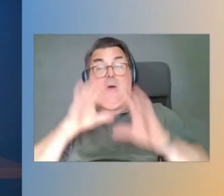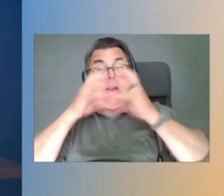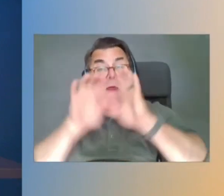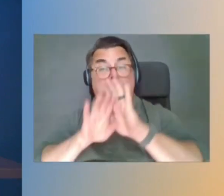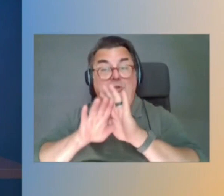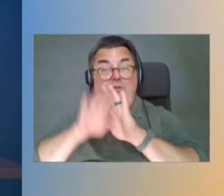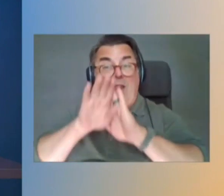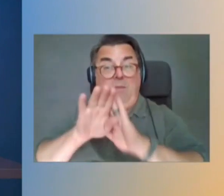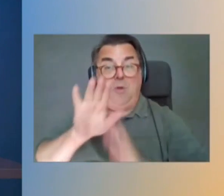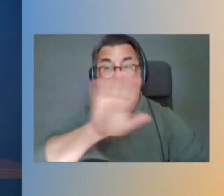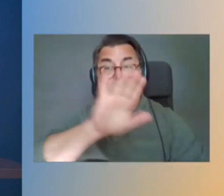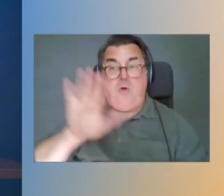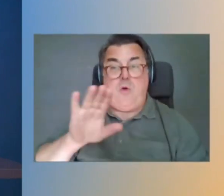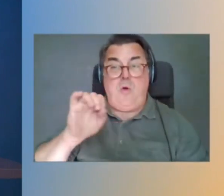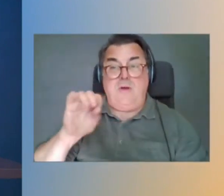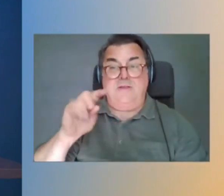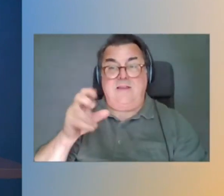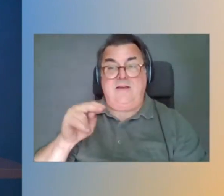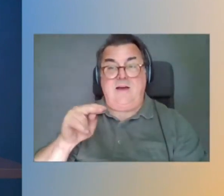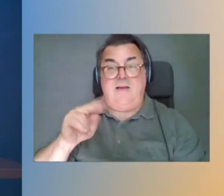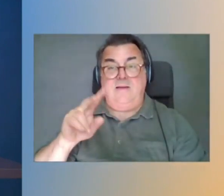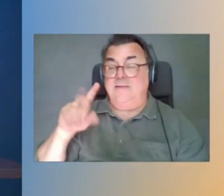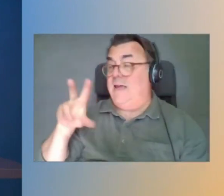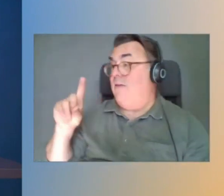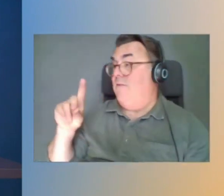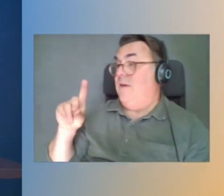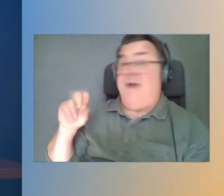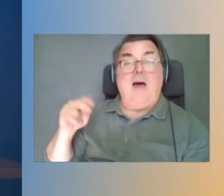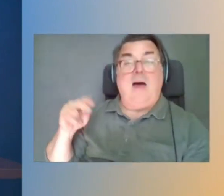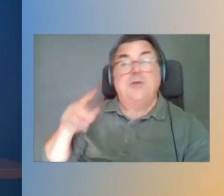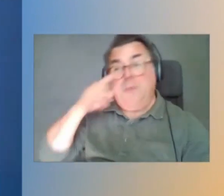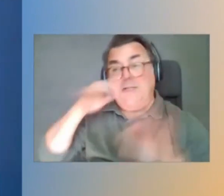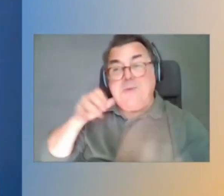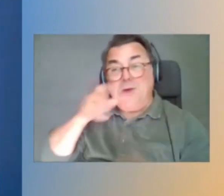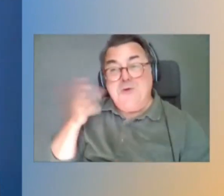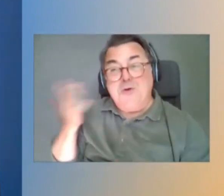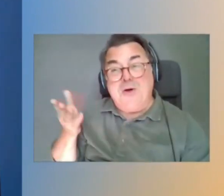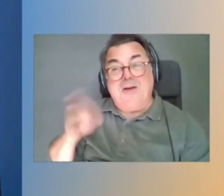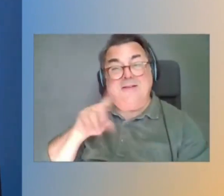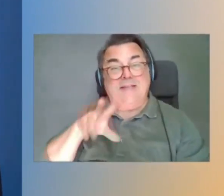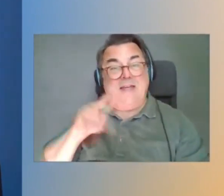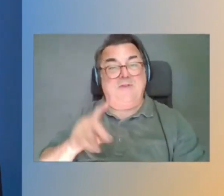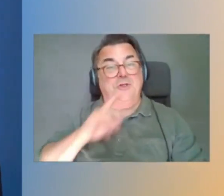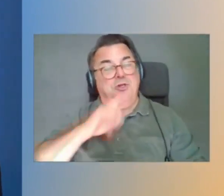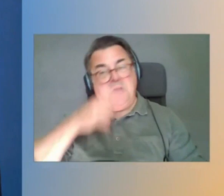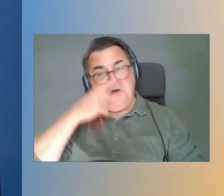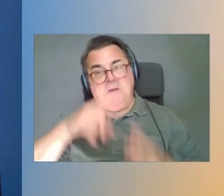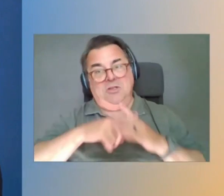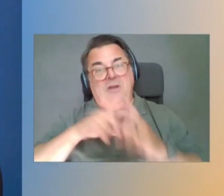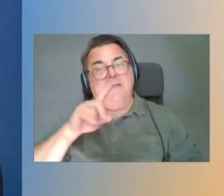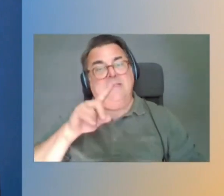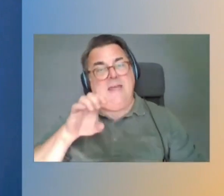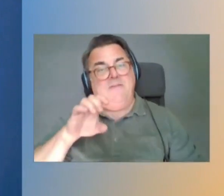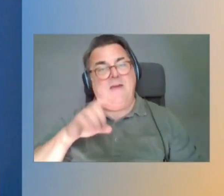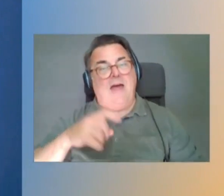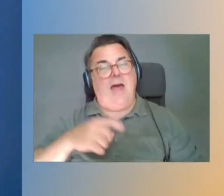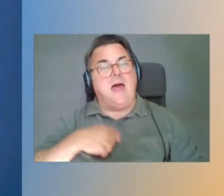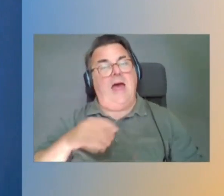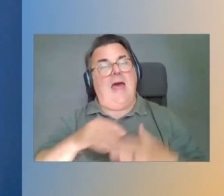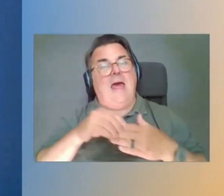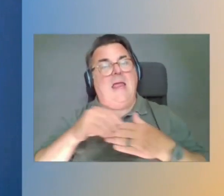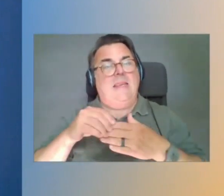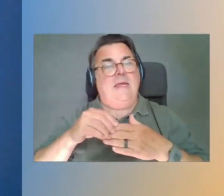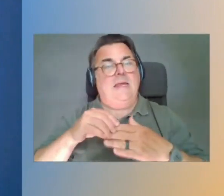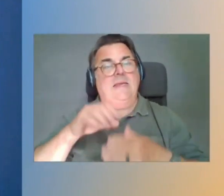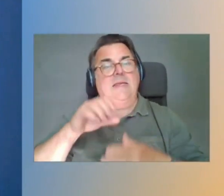I'll let David and Ahmed introduce yourselves. So David? Yeah, I'll start. Dave Pellerin. So I drive the semiconductor